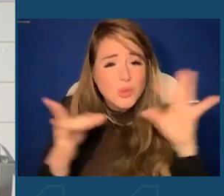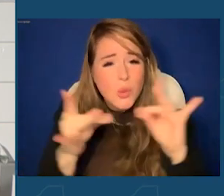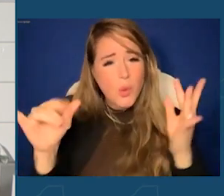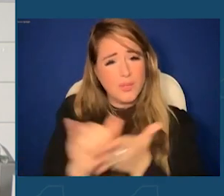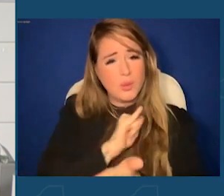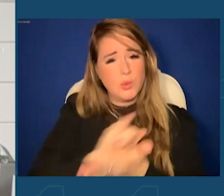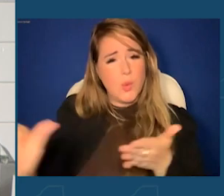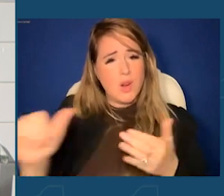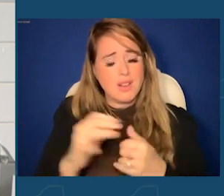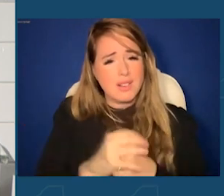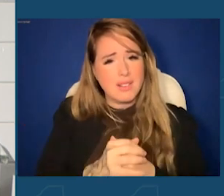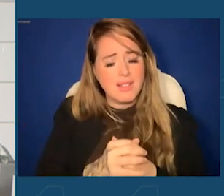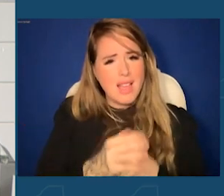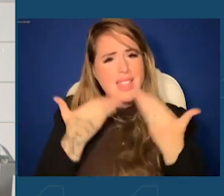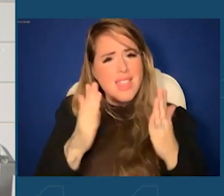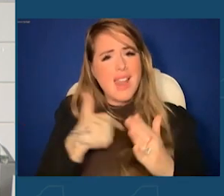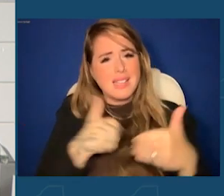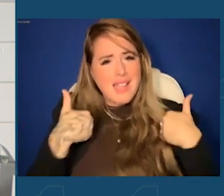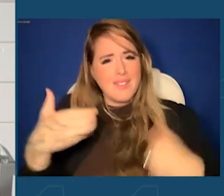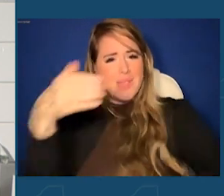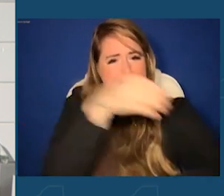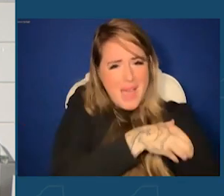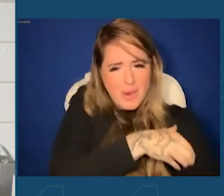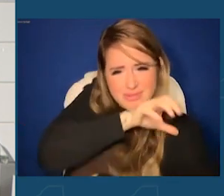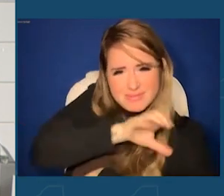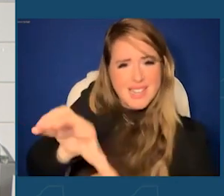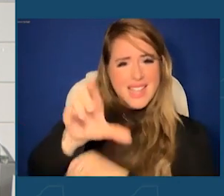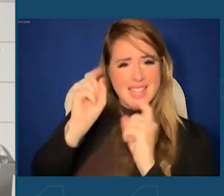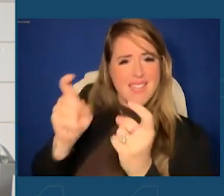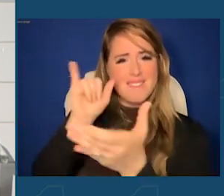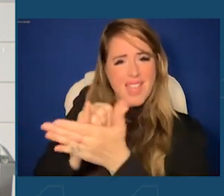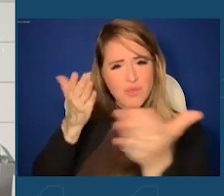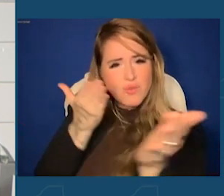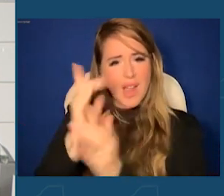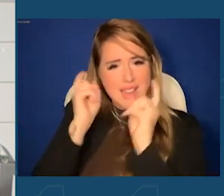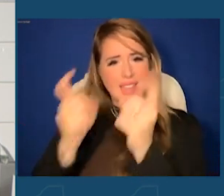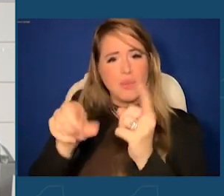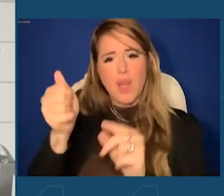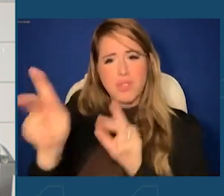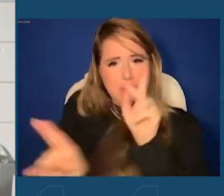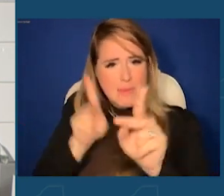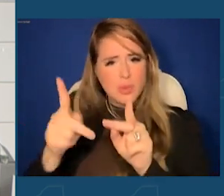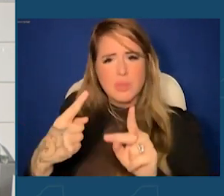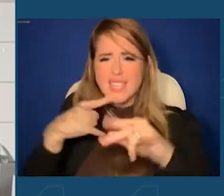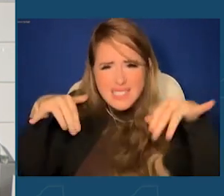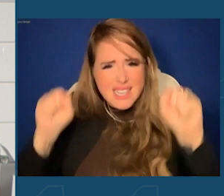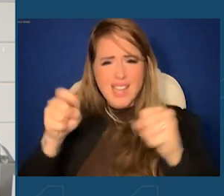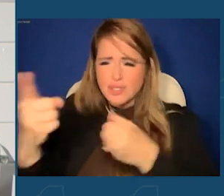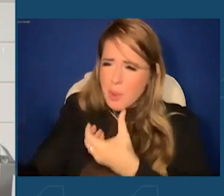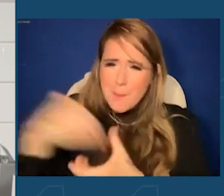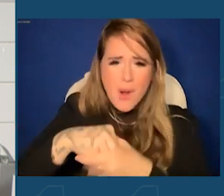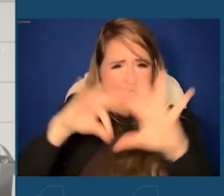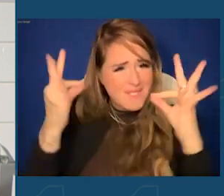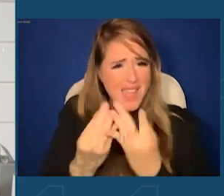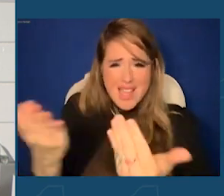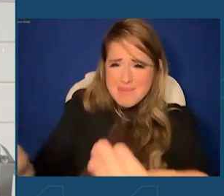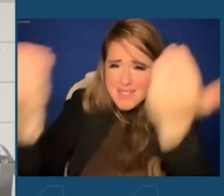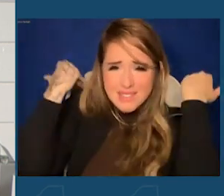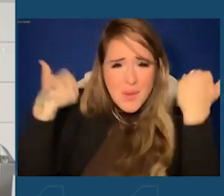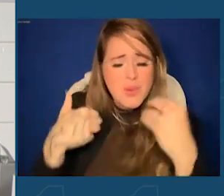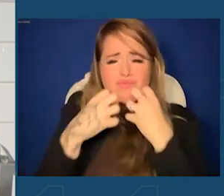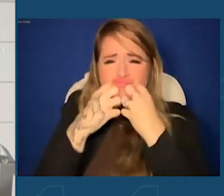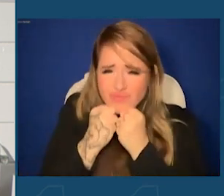us have the power to give that same right, that same opportunity to people to say, yes, you're part of our family. We welcome